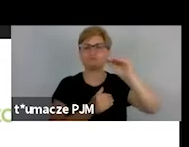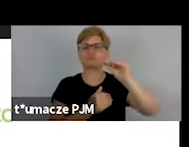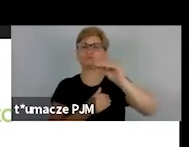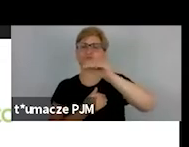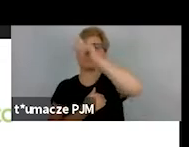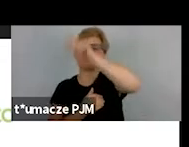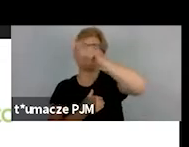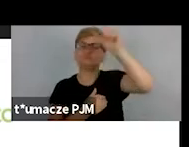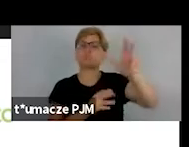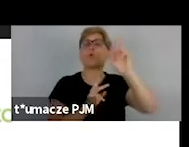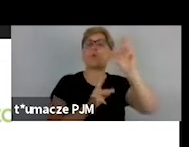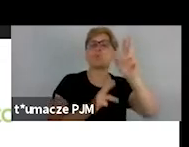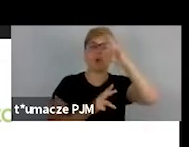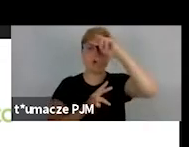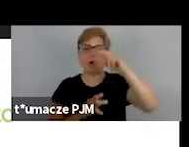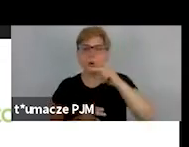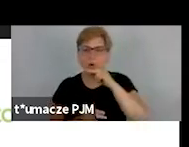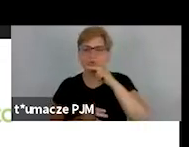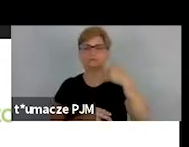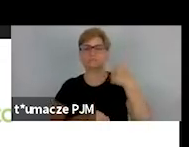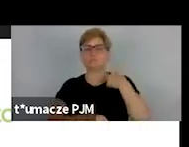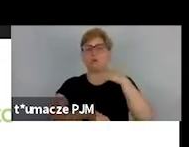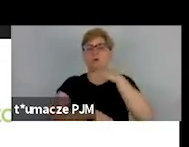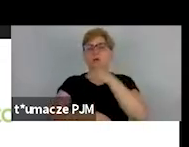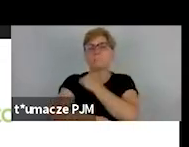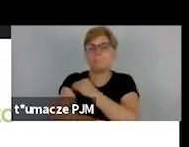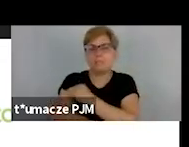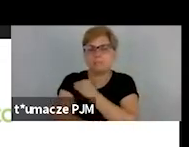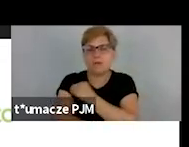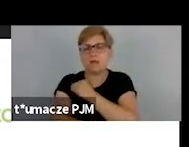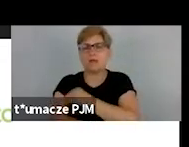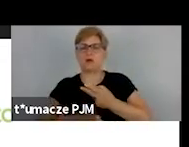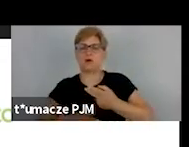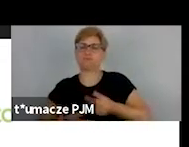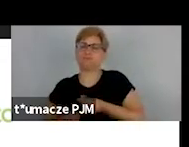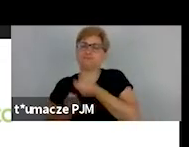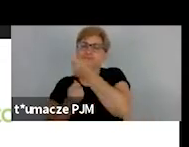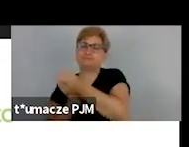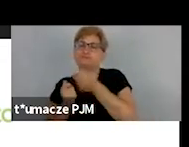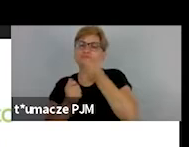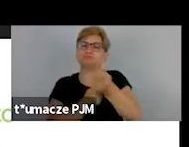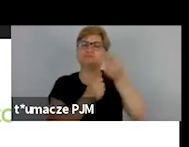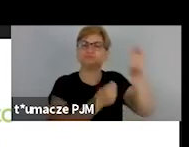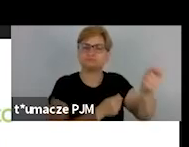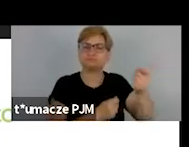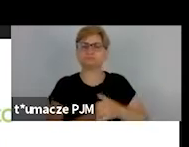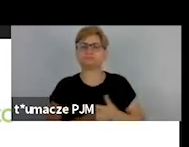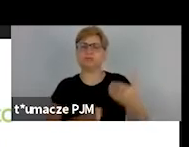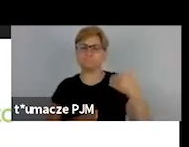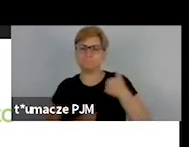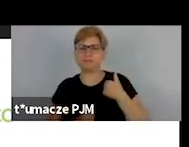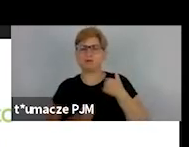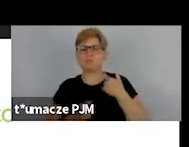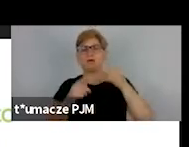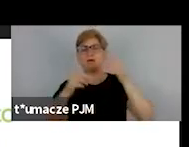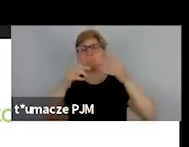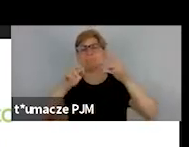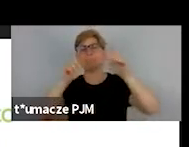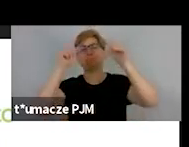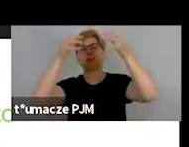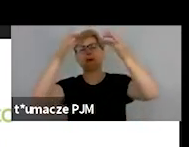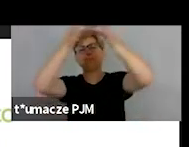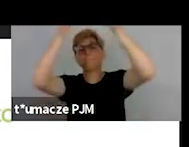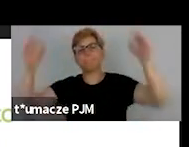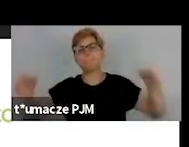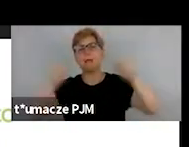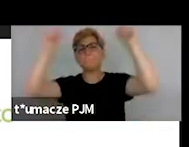materials, posters, t-shirts, buttons, a DVD that we used in the bus system